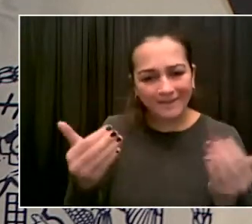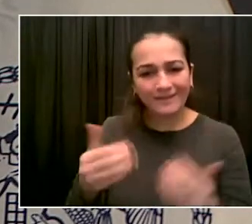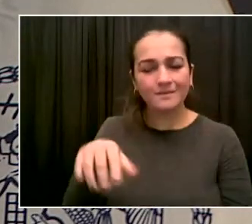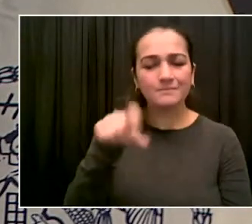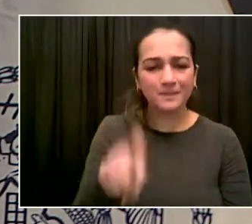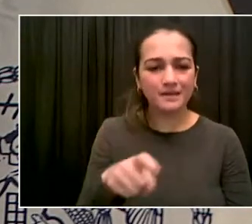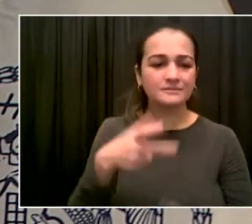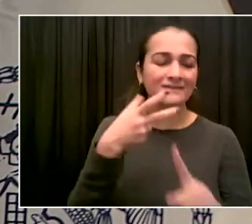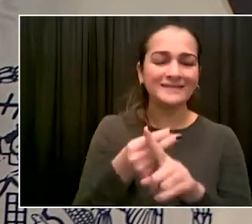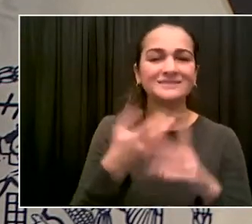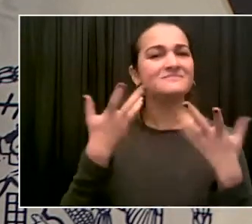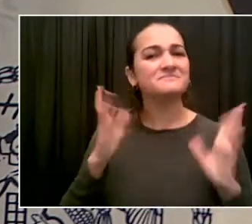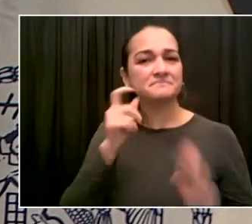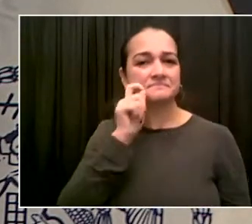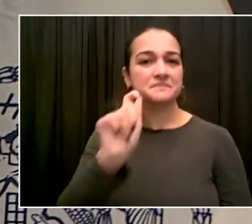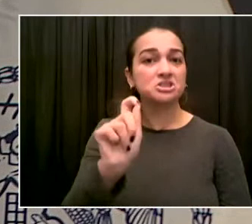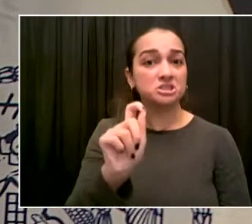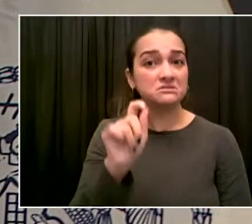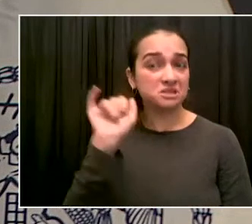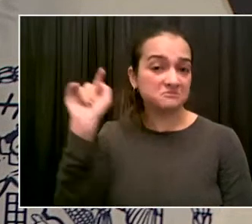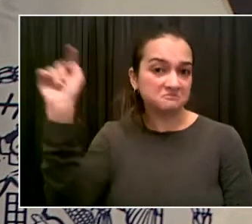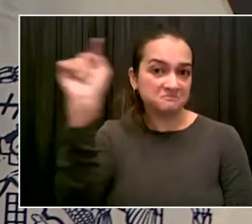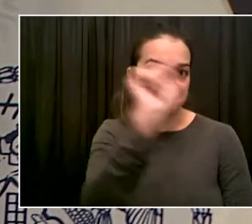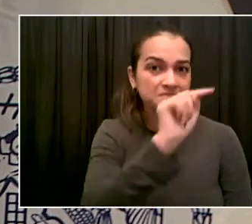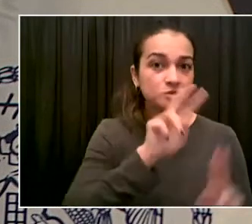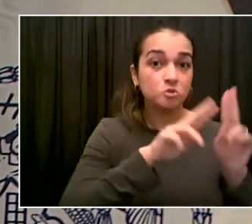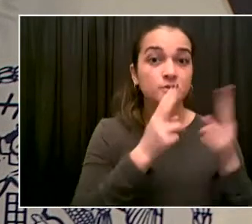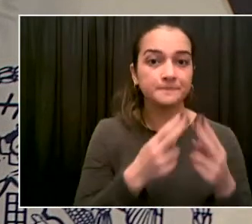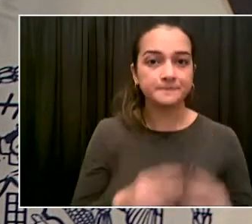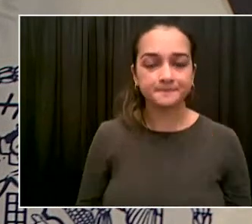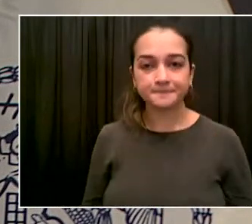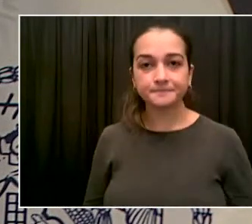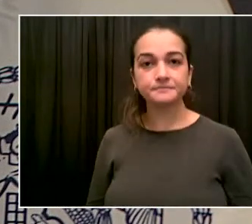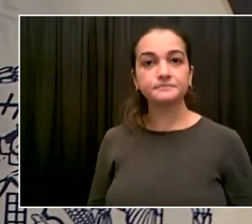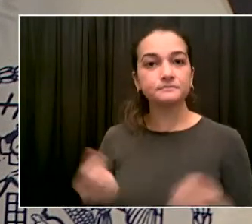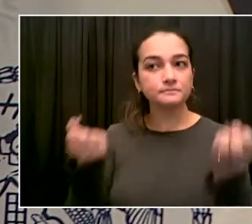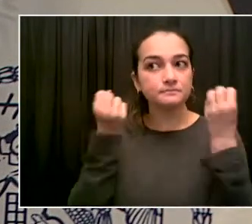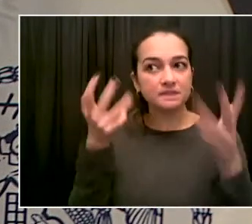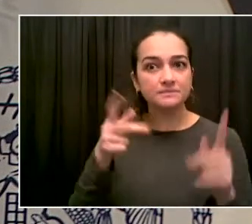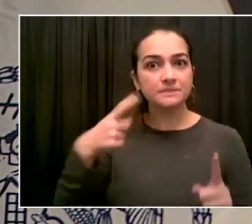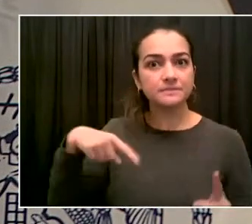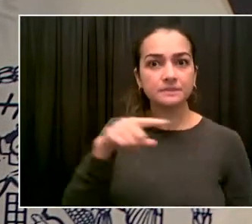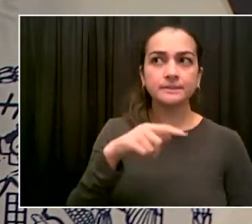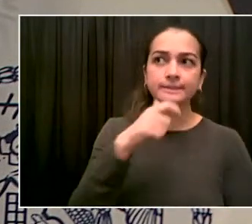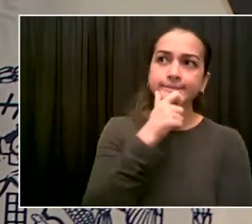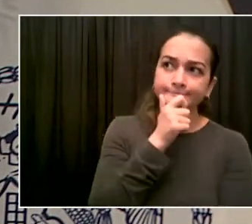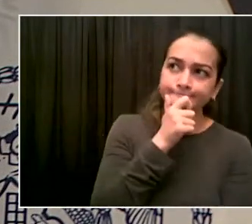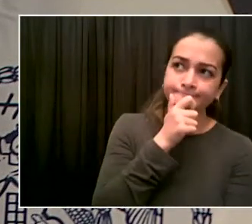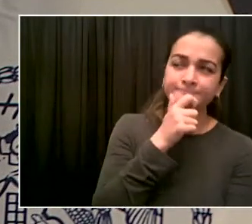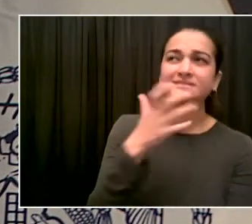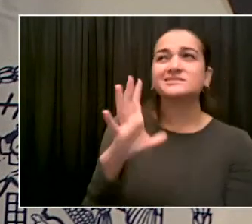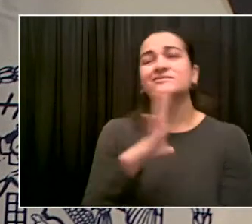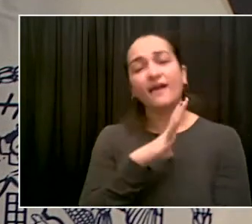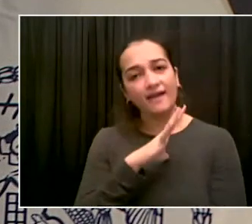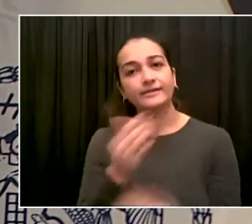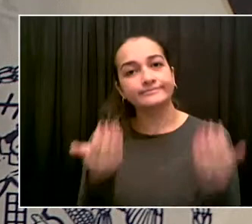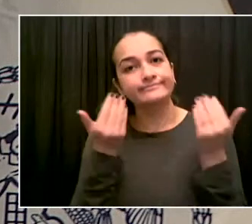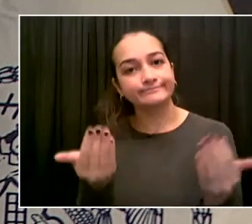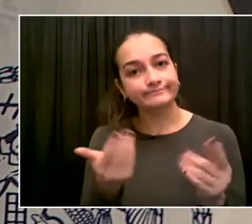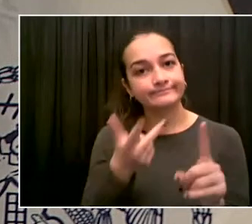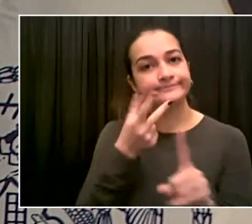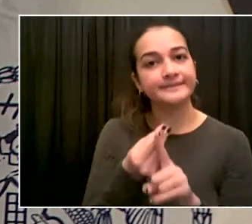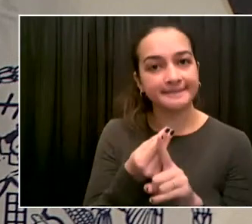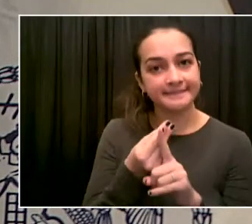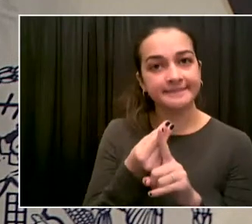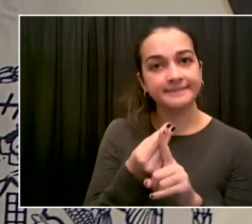of people who are choosing to get vaccinated is encouraging everyone else to get vaccinated. It's just human reality. So I feel very good about where